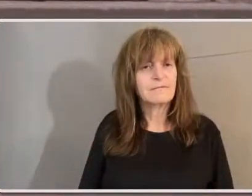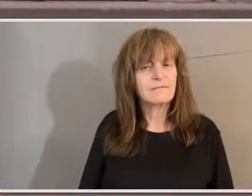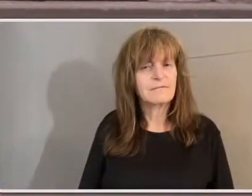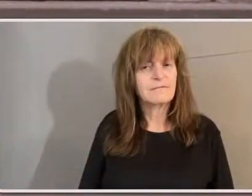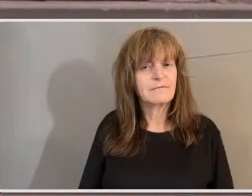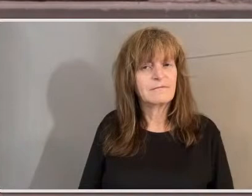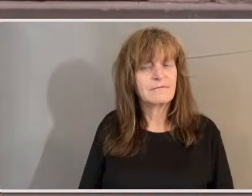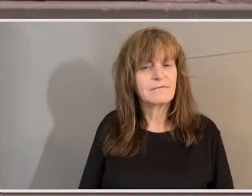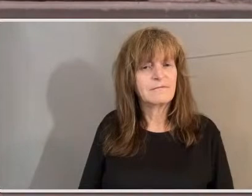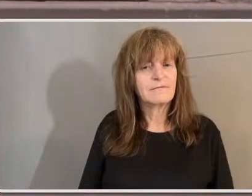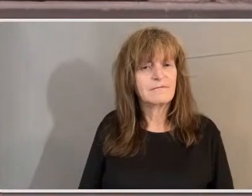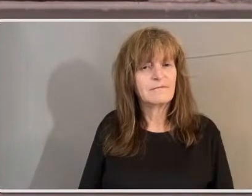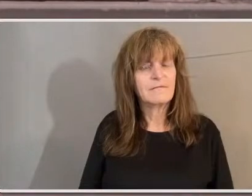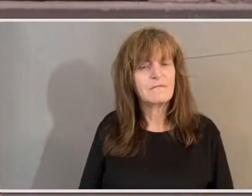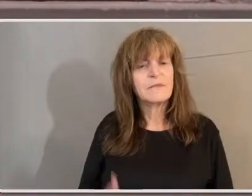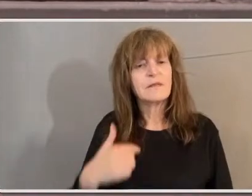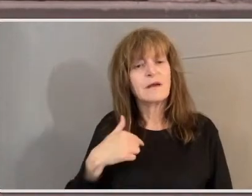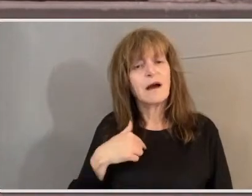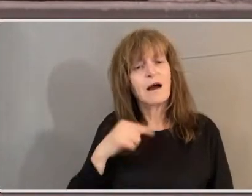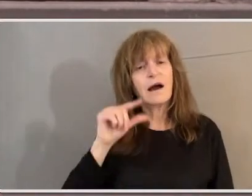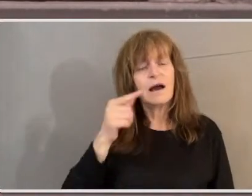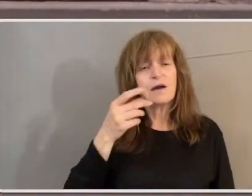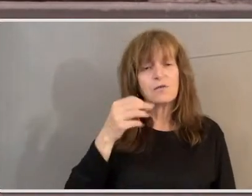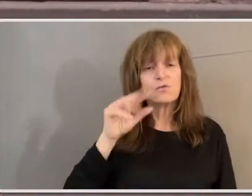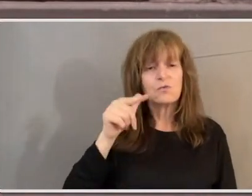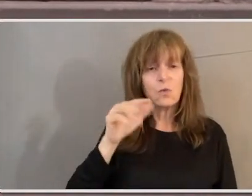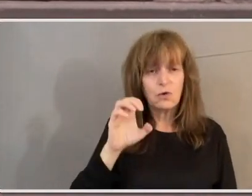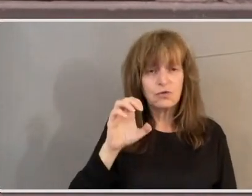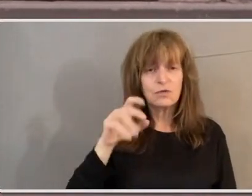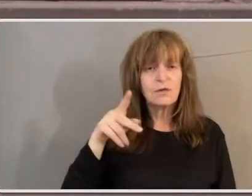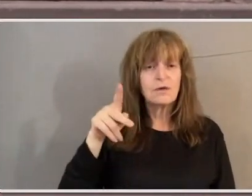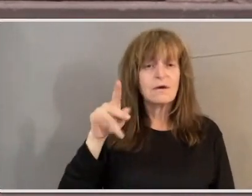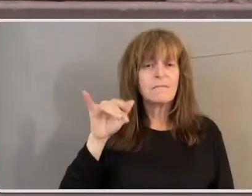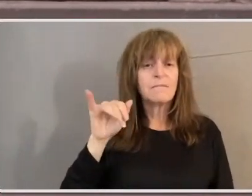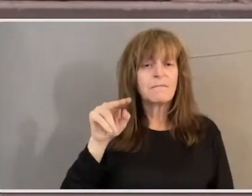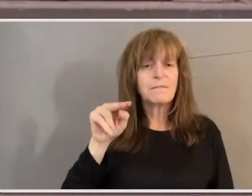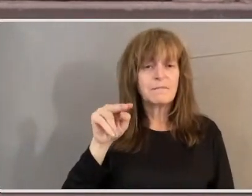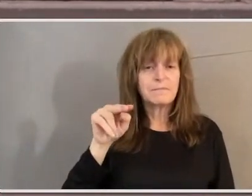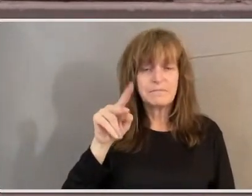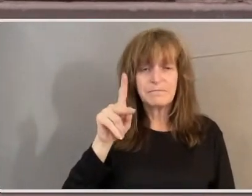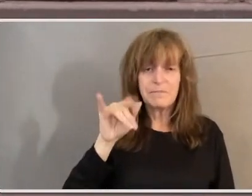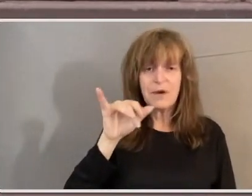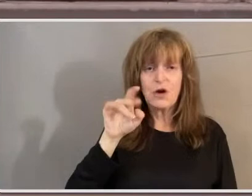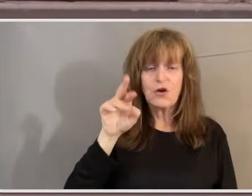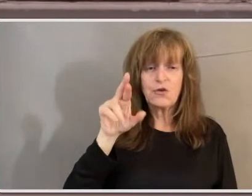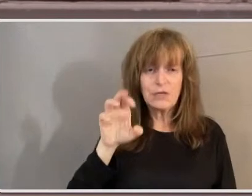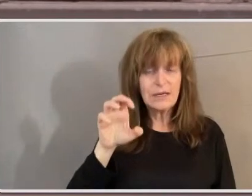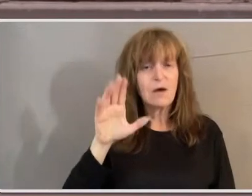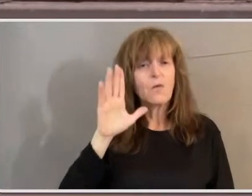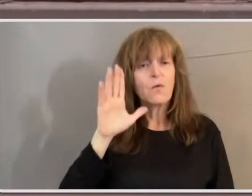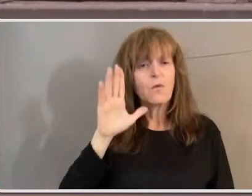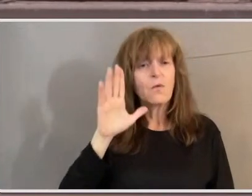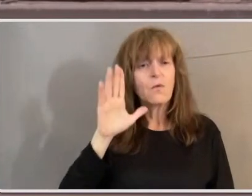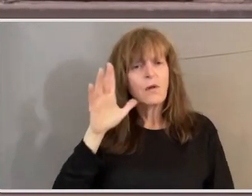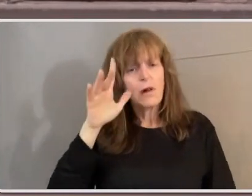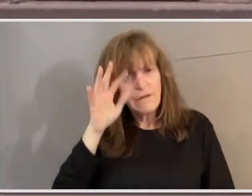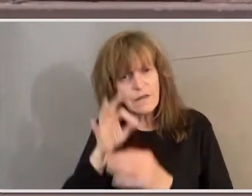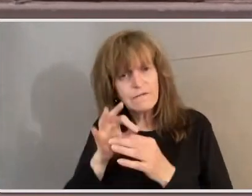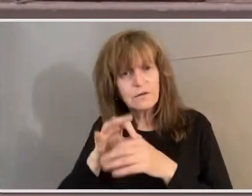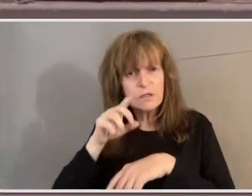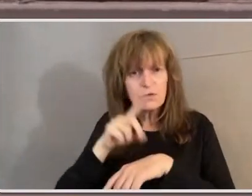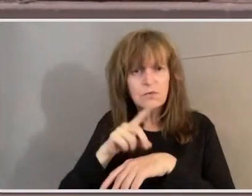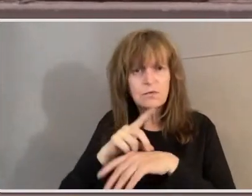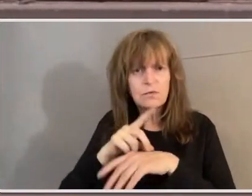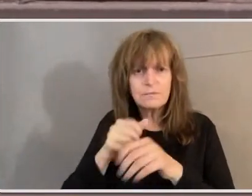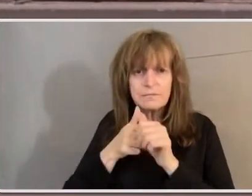I, George Peary, swear that I will duly and faithfully, and to the best of my knowledge, to the best of my skill and knowledge, execute